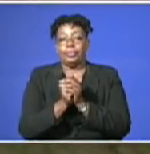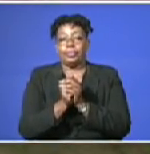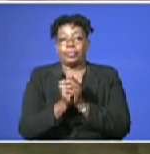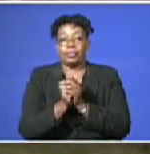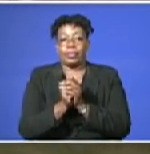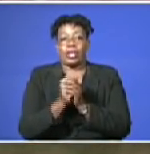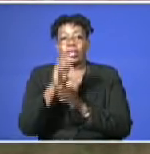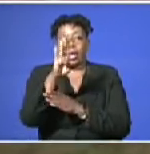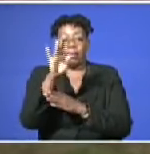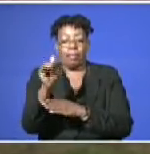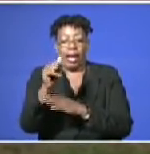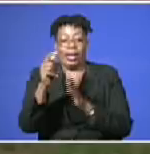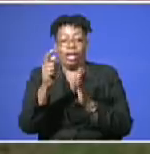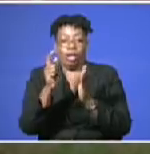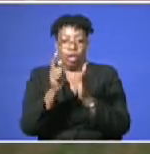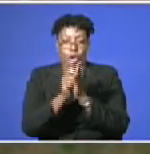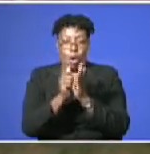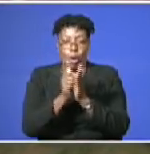you know, by law,